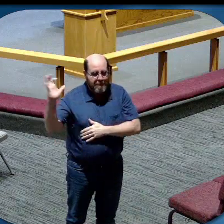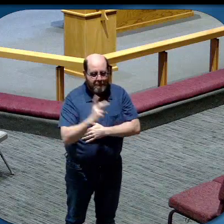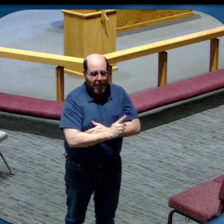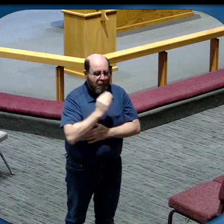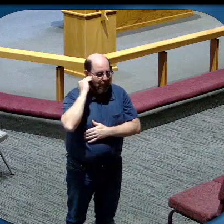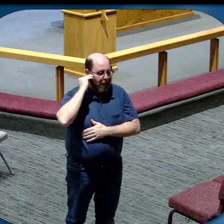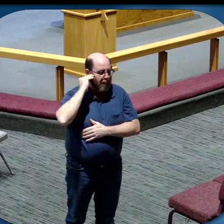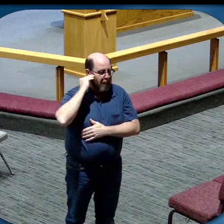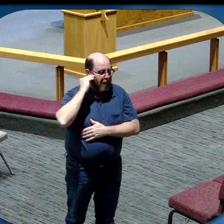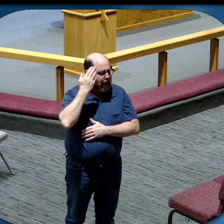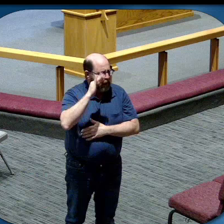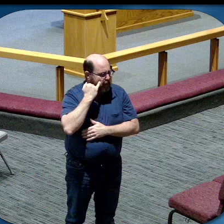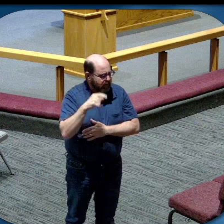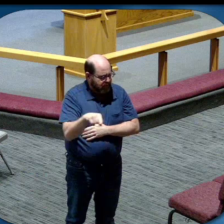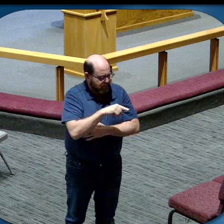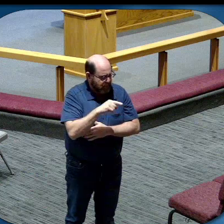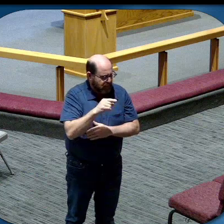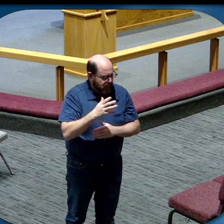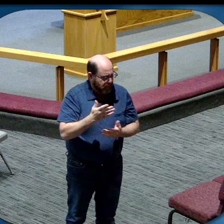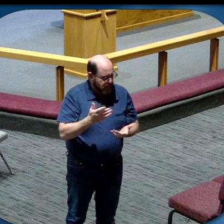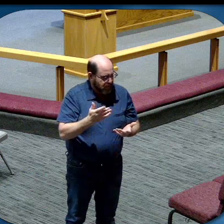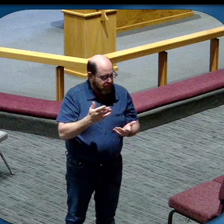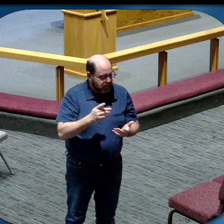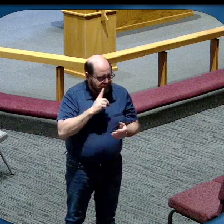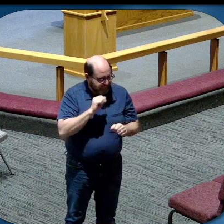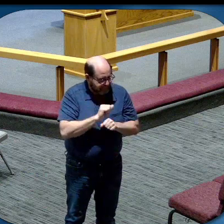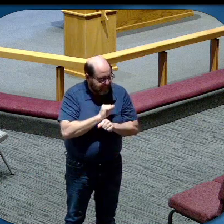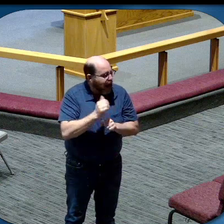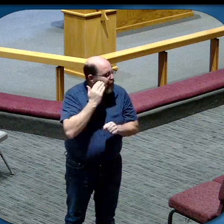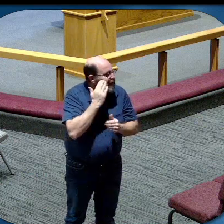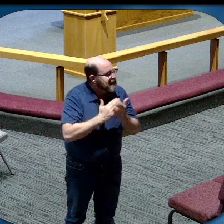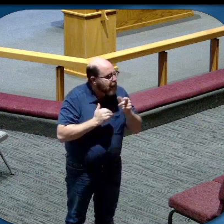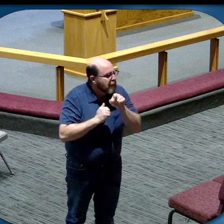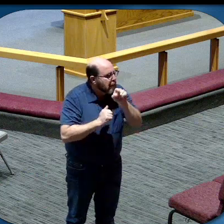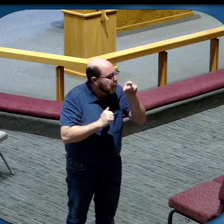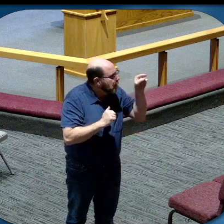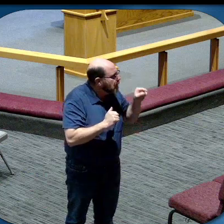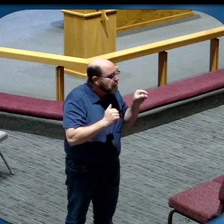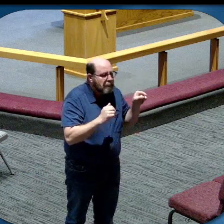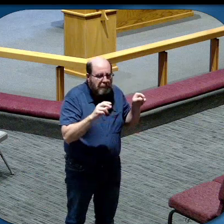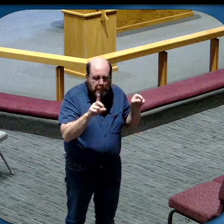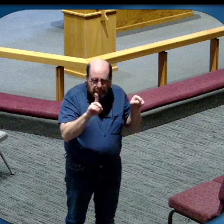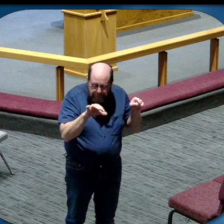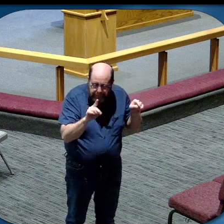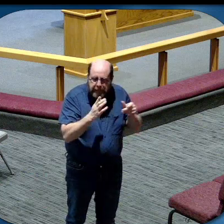I don't know if you guys had, actually some of you I know had the chance to travel.